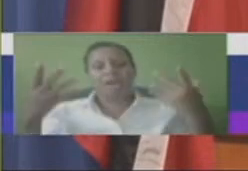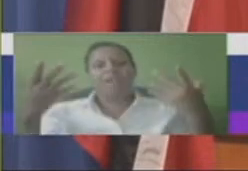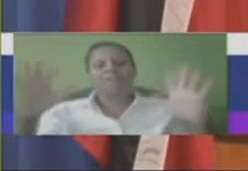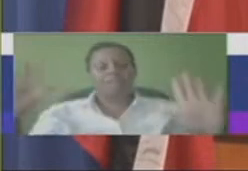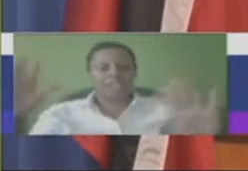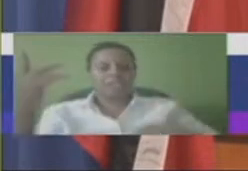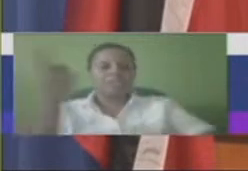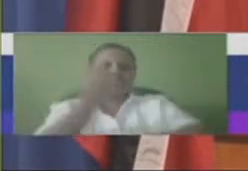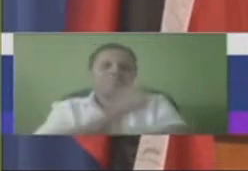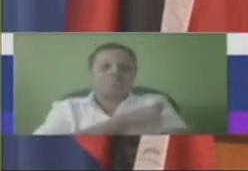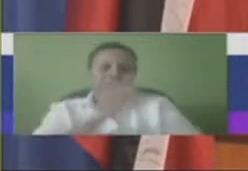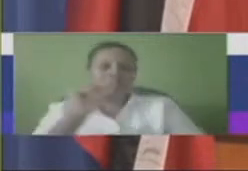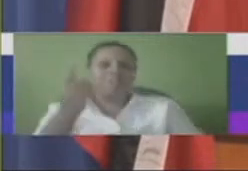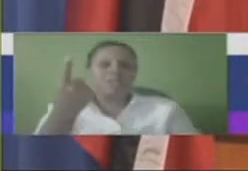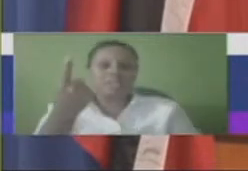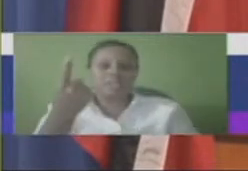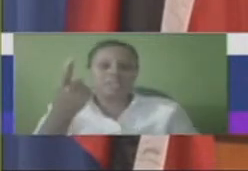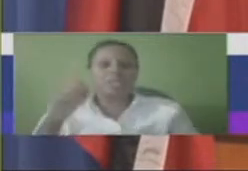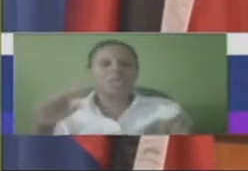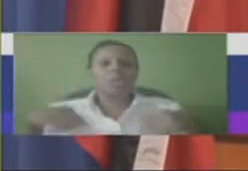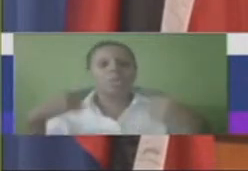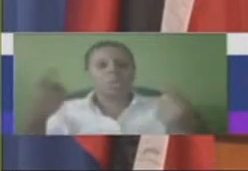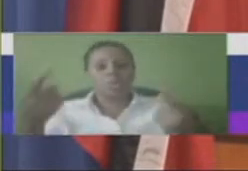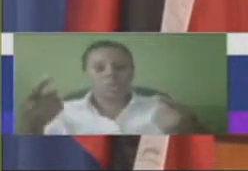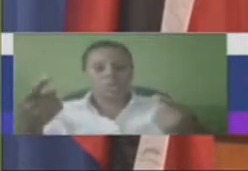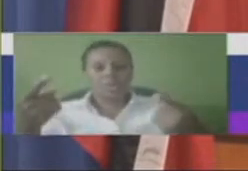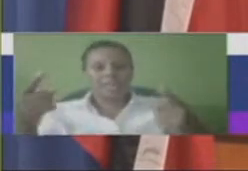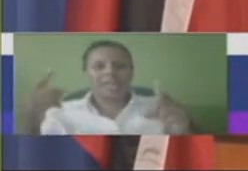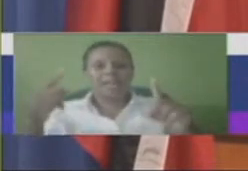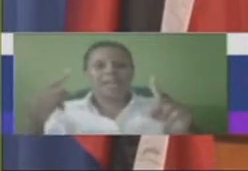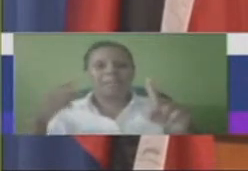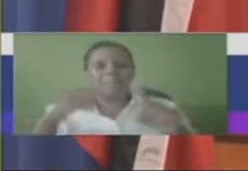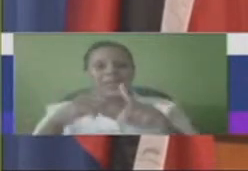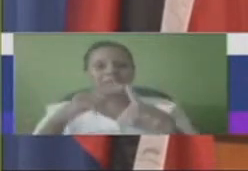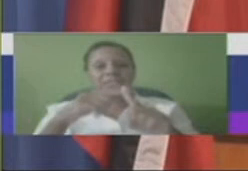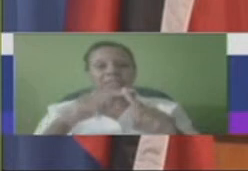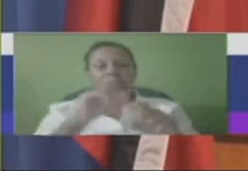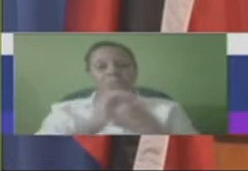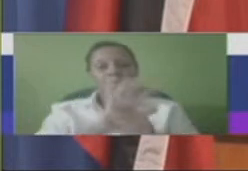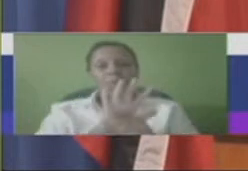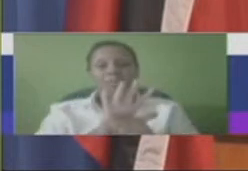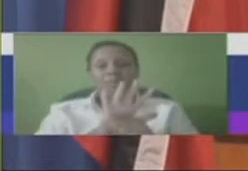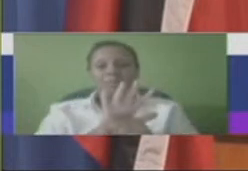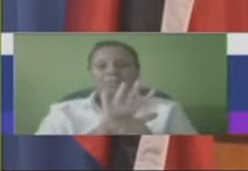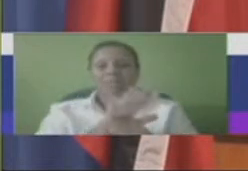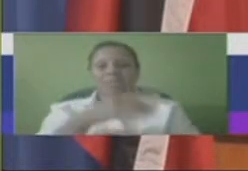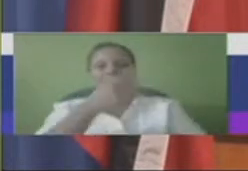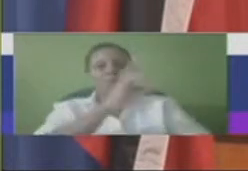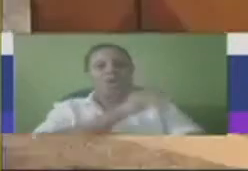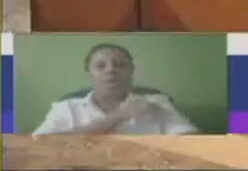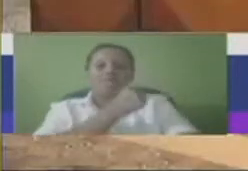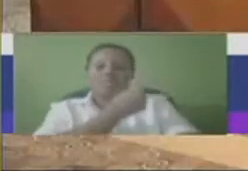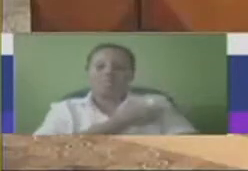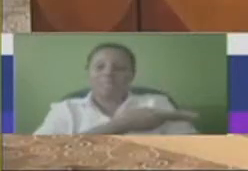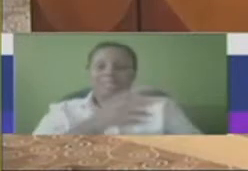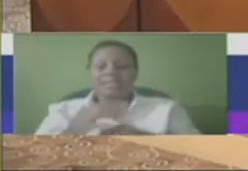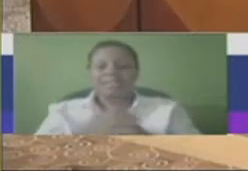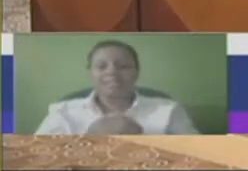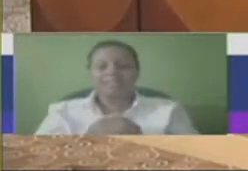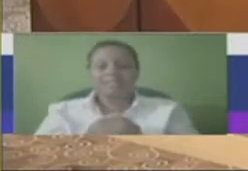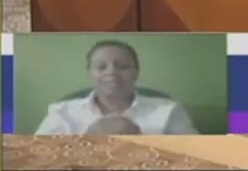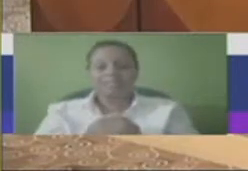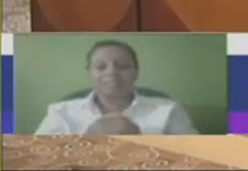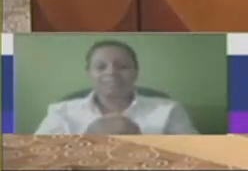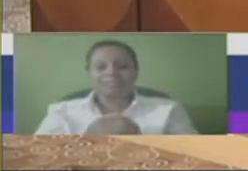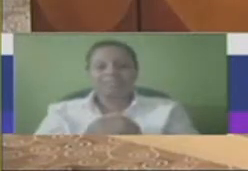coming in and still showing signs requiring hospitalization, unfortunately. But that should not be a